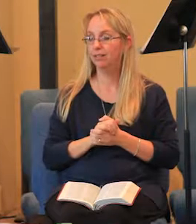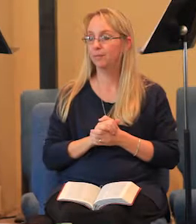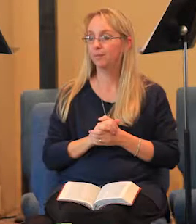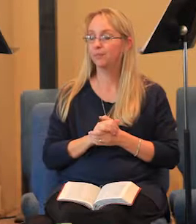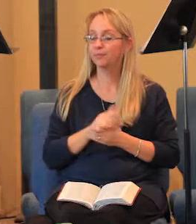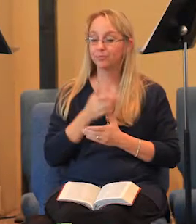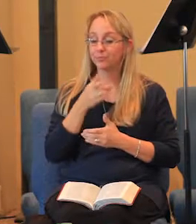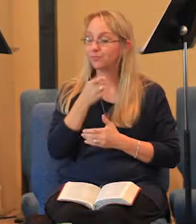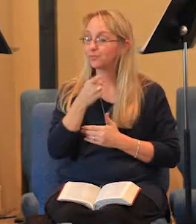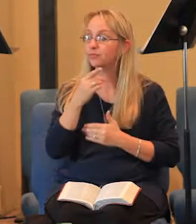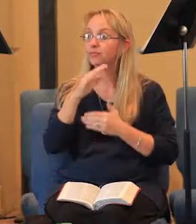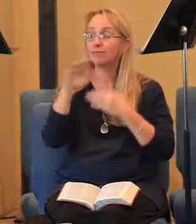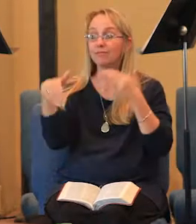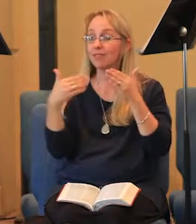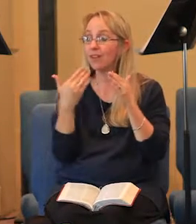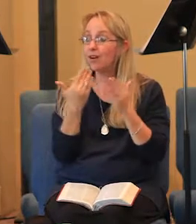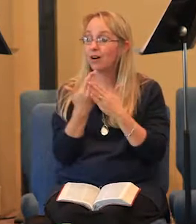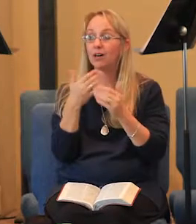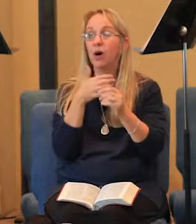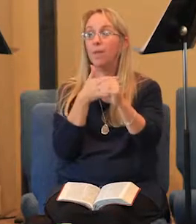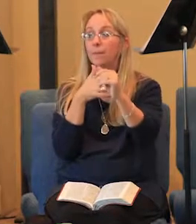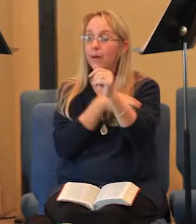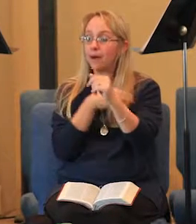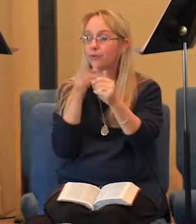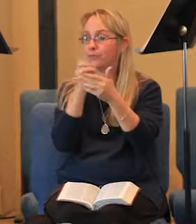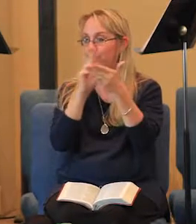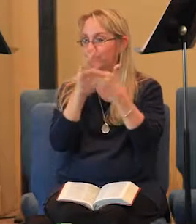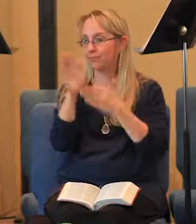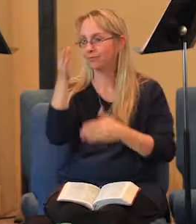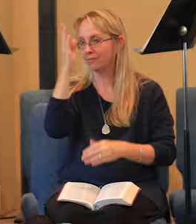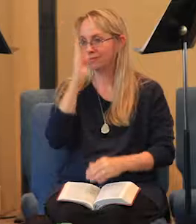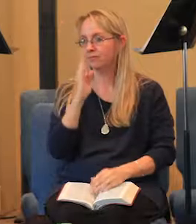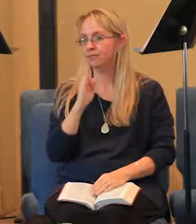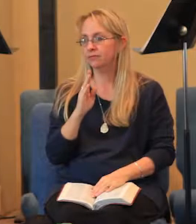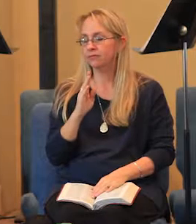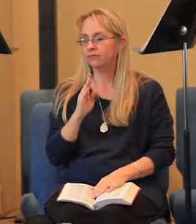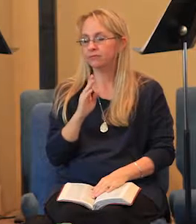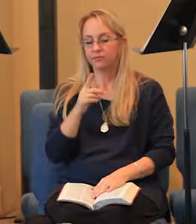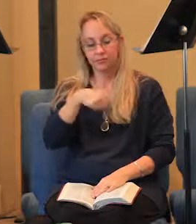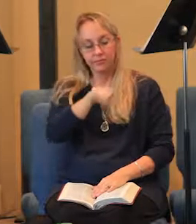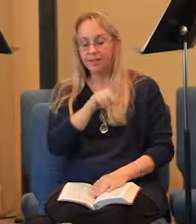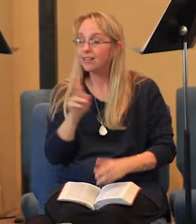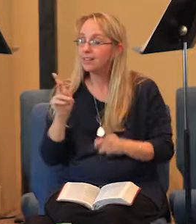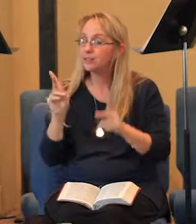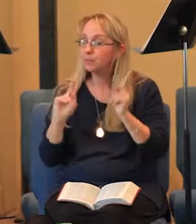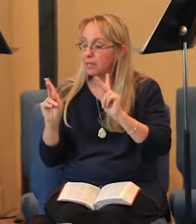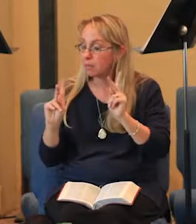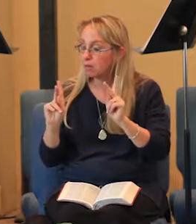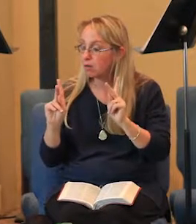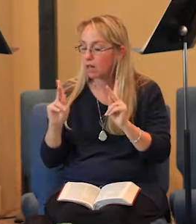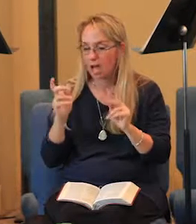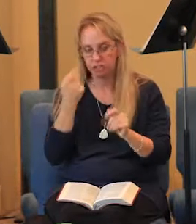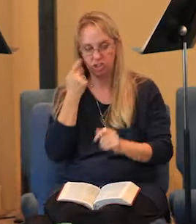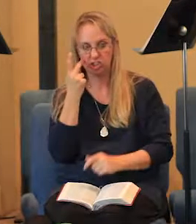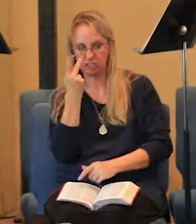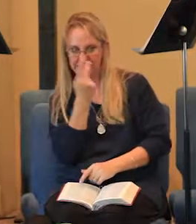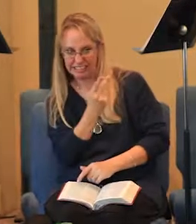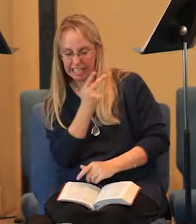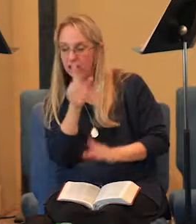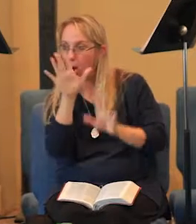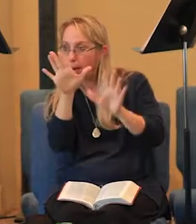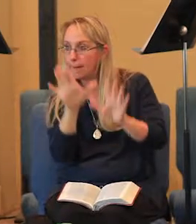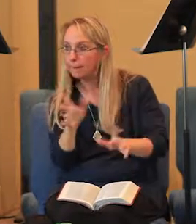me. He is all powerful, all holy God. And these people had just witnessed